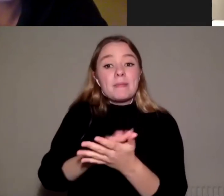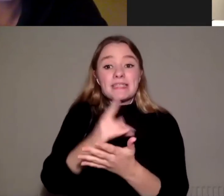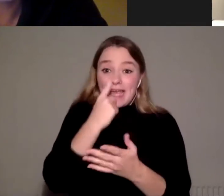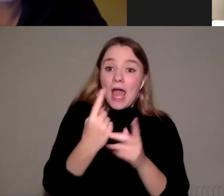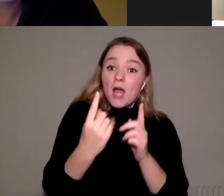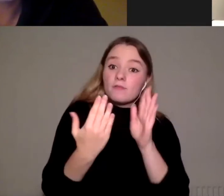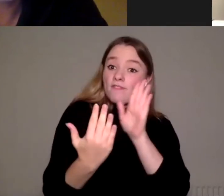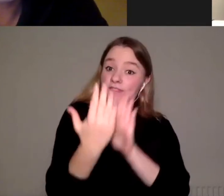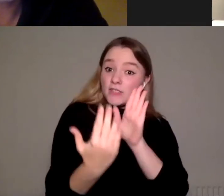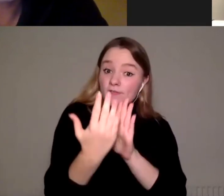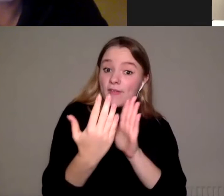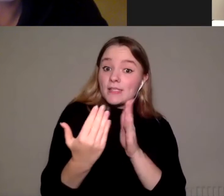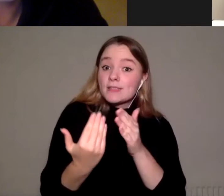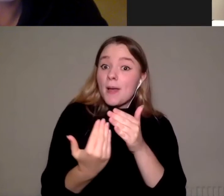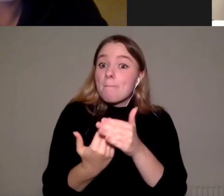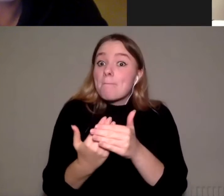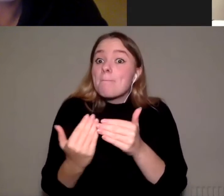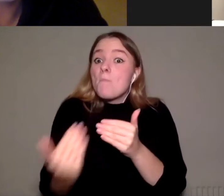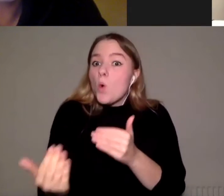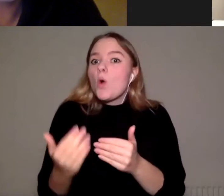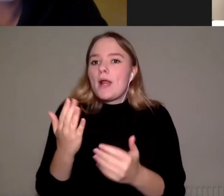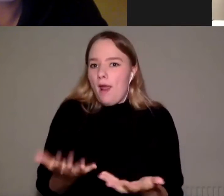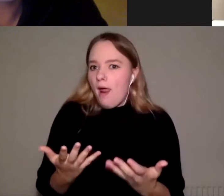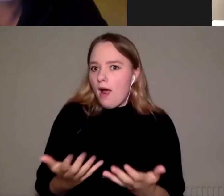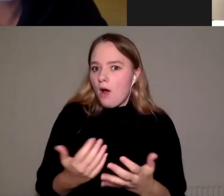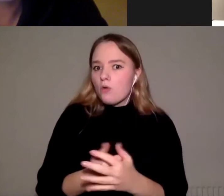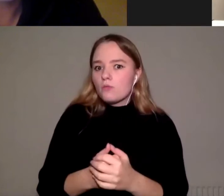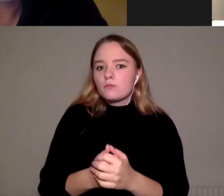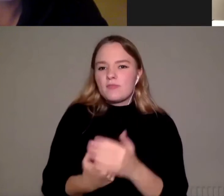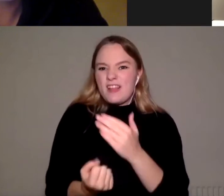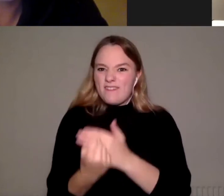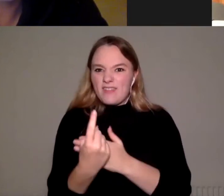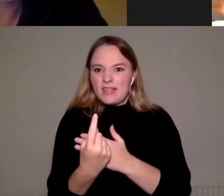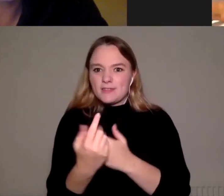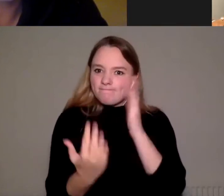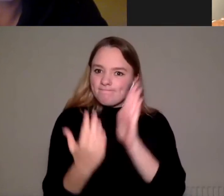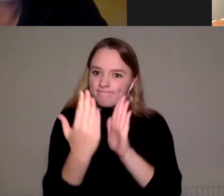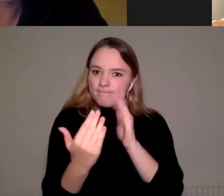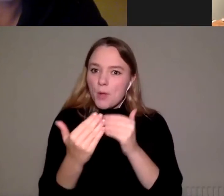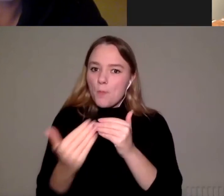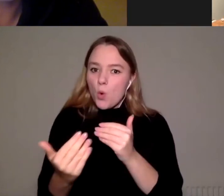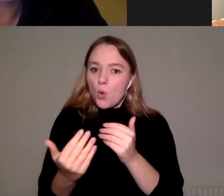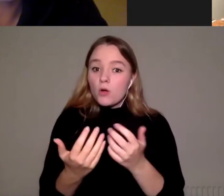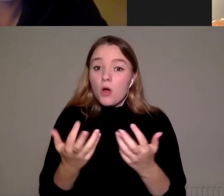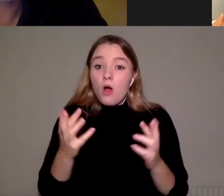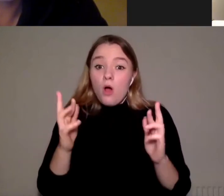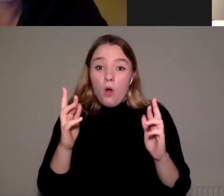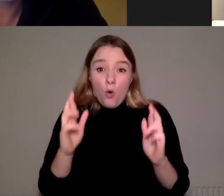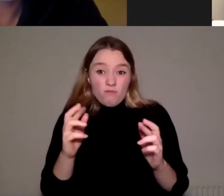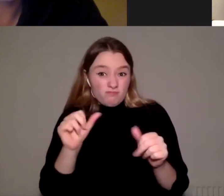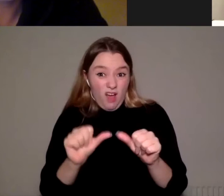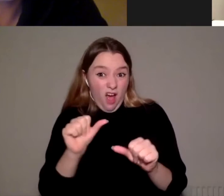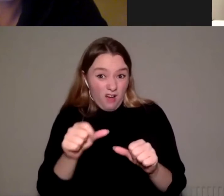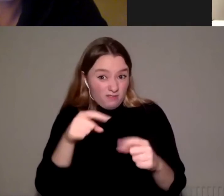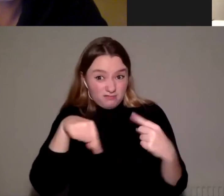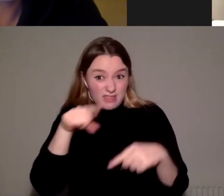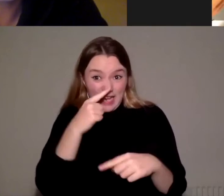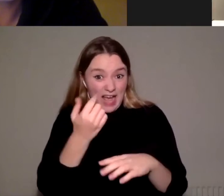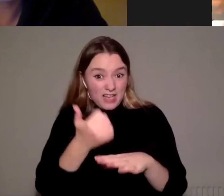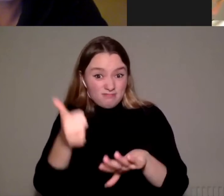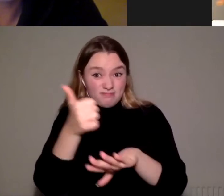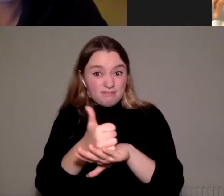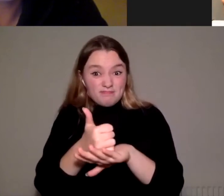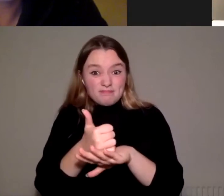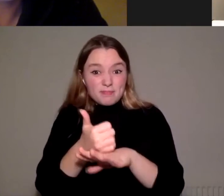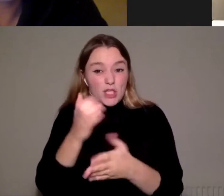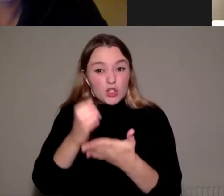more we can do in terms of events, but I can set one up like after this and start with a GoFundMe, just because a